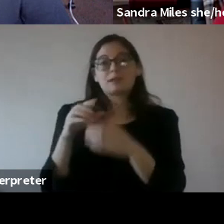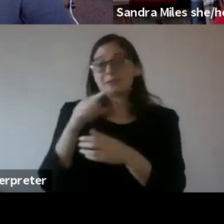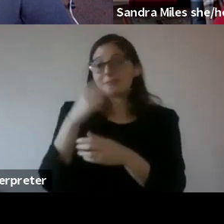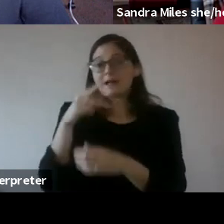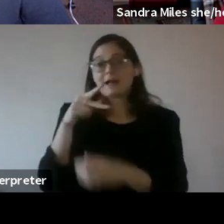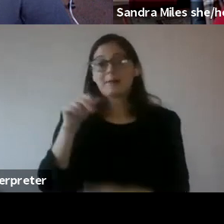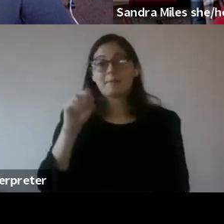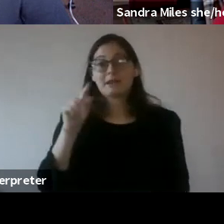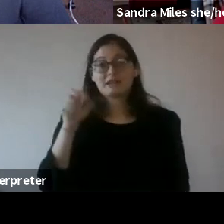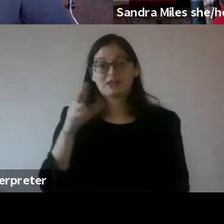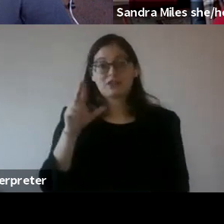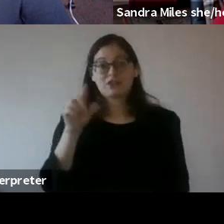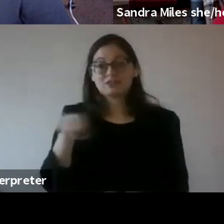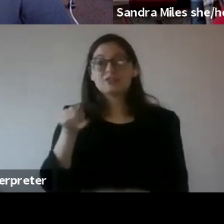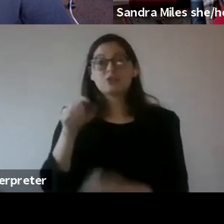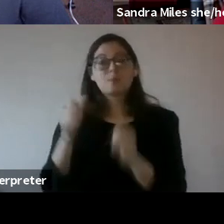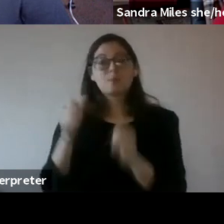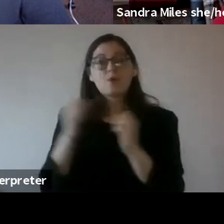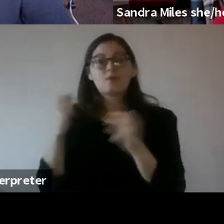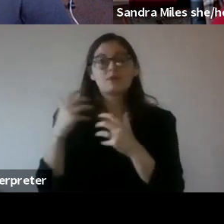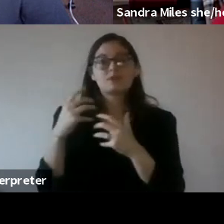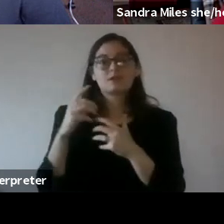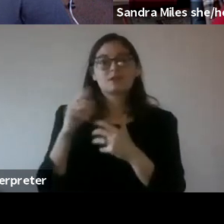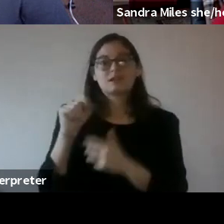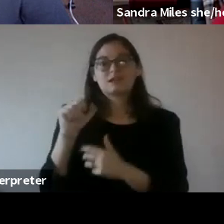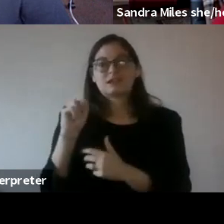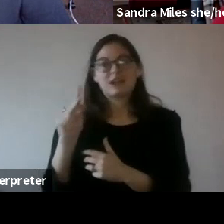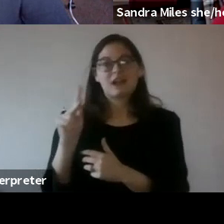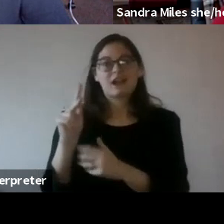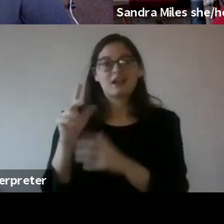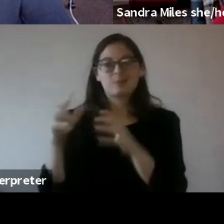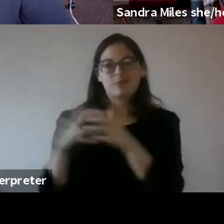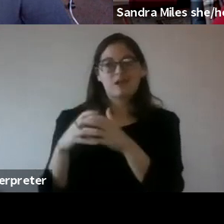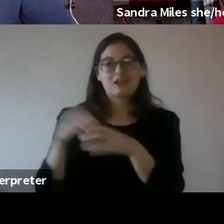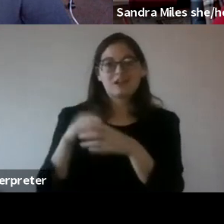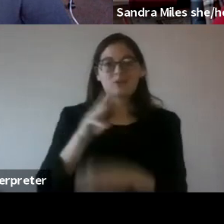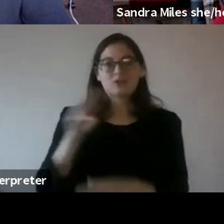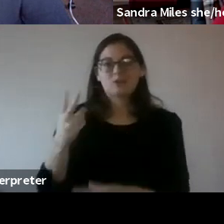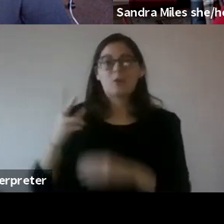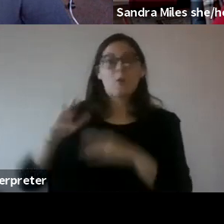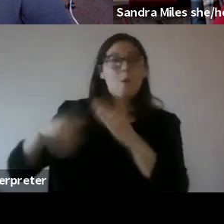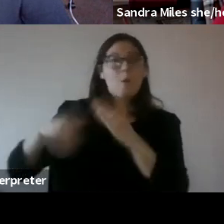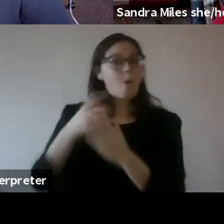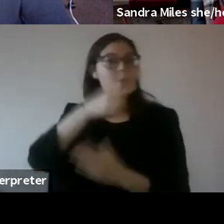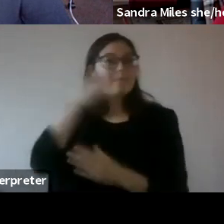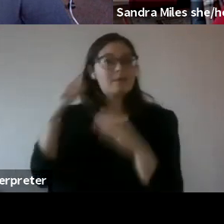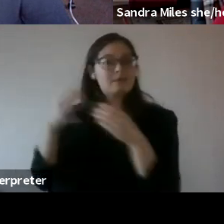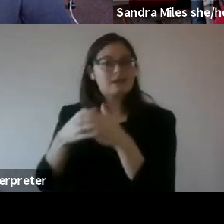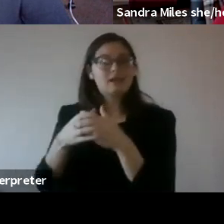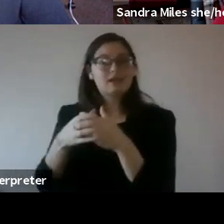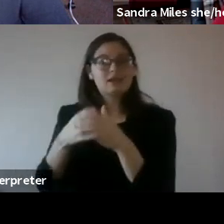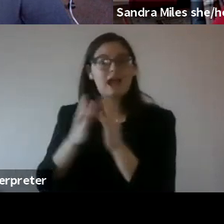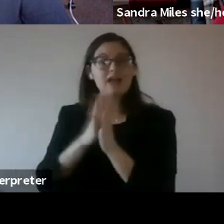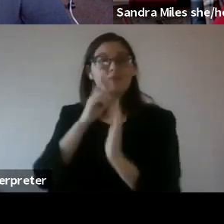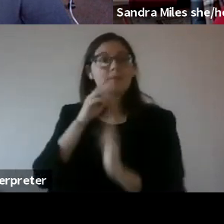most fearsome tank battalion in World War II. It was an all-Black battalion that was asked for by